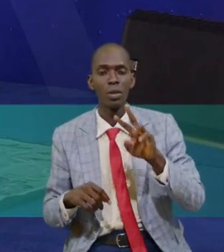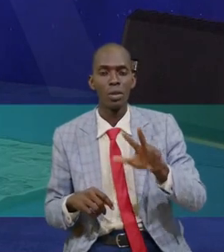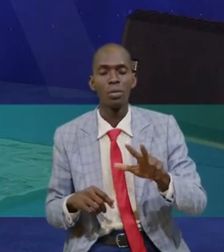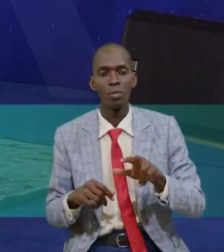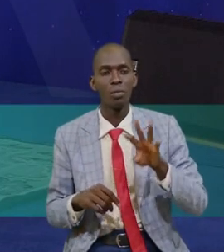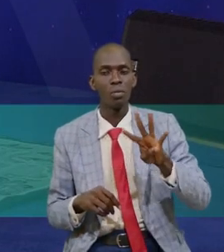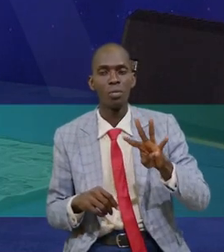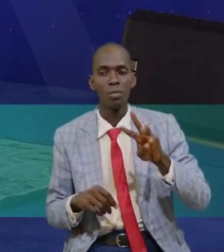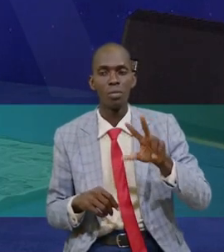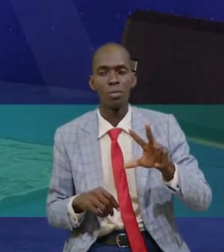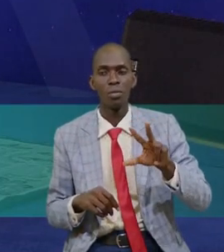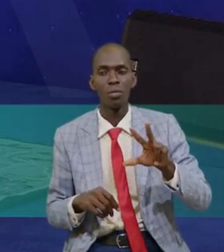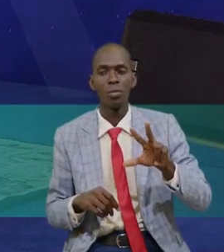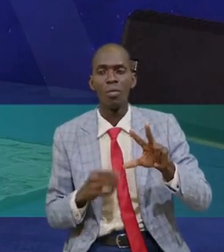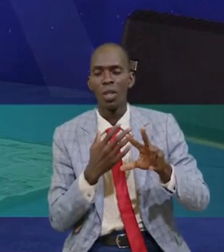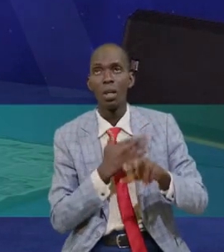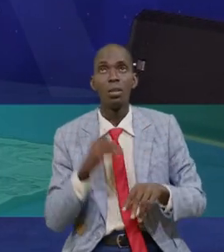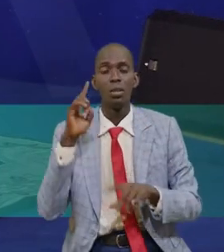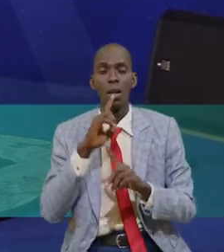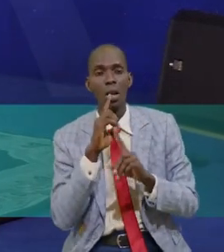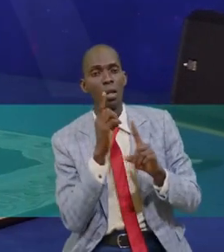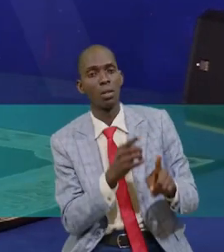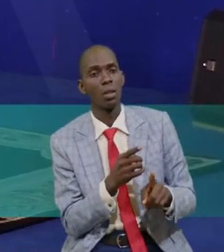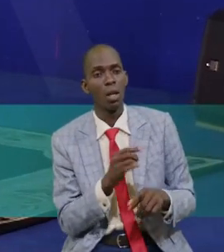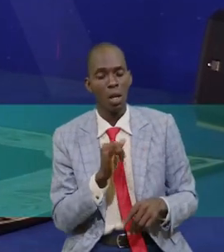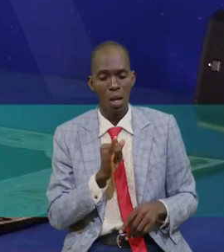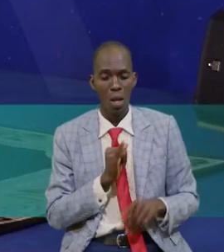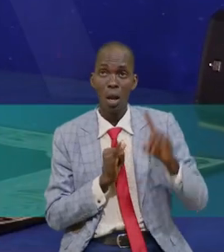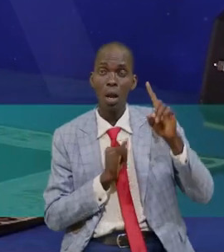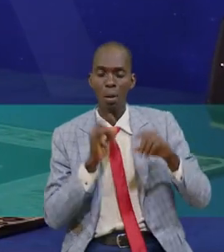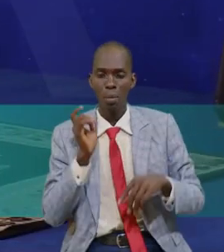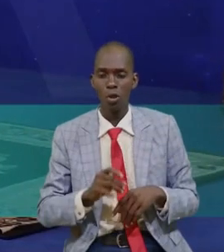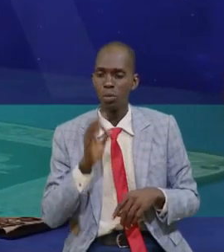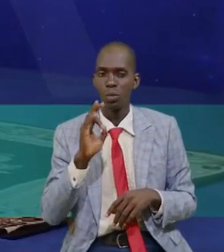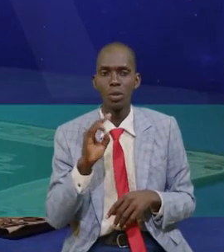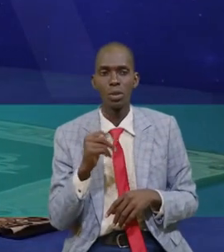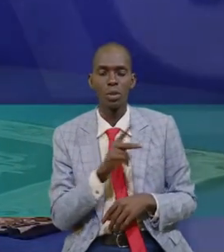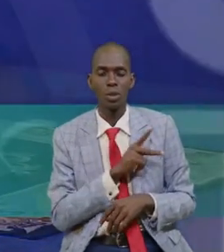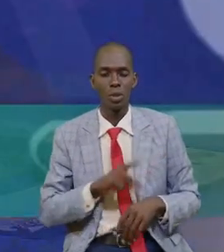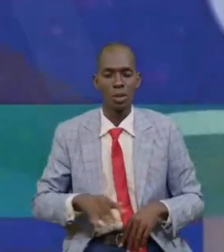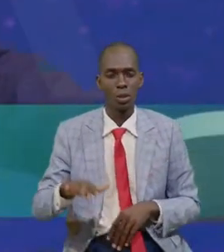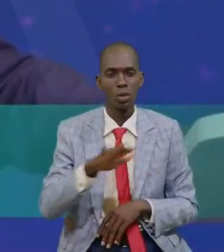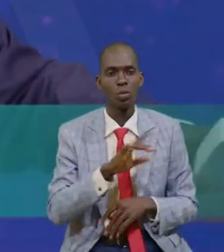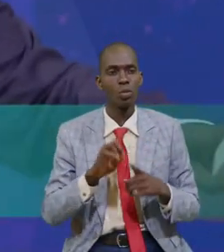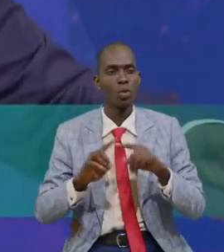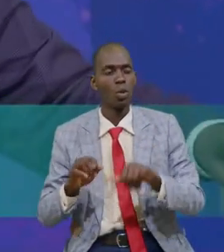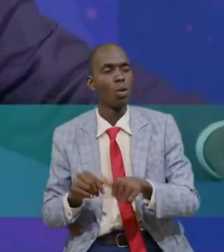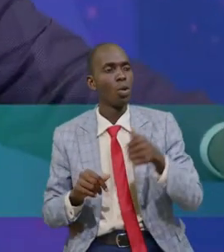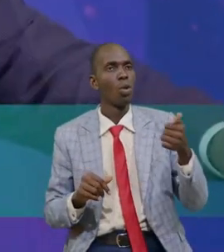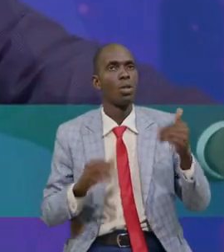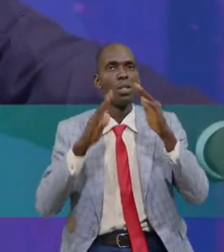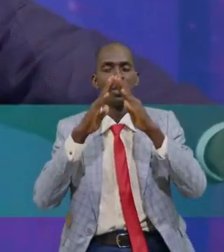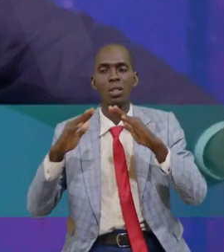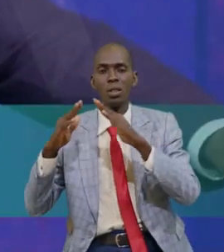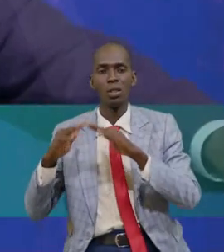he said unto them, I must preach the kingdom of God to other cities